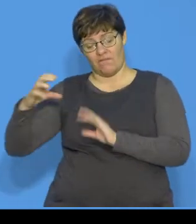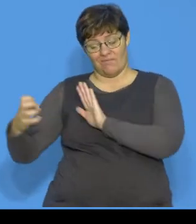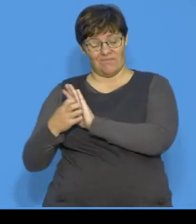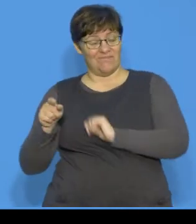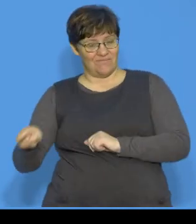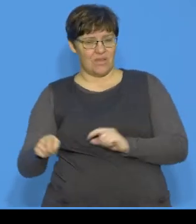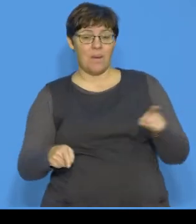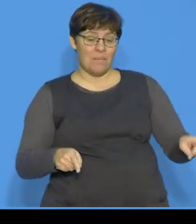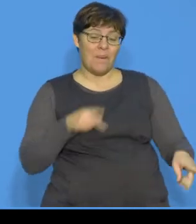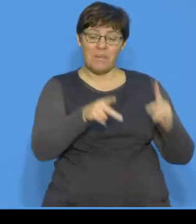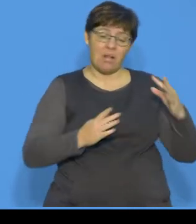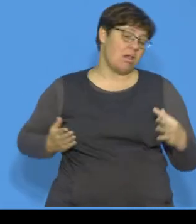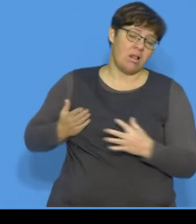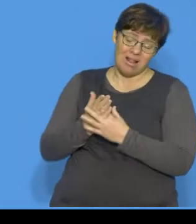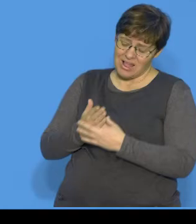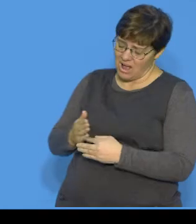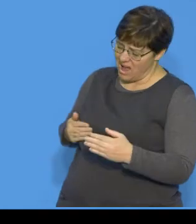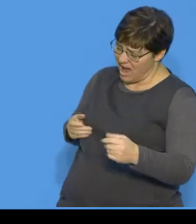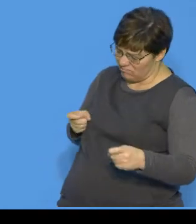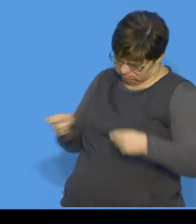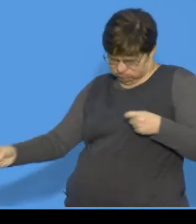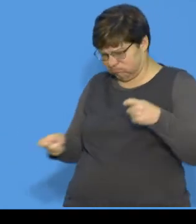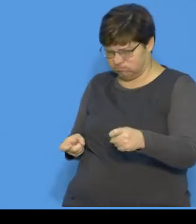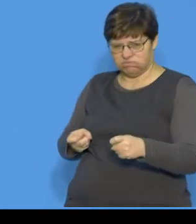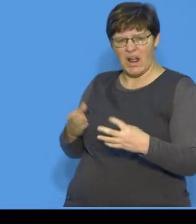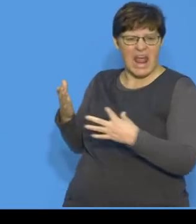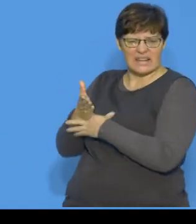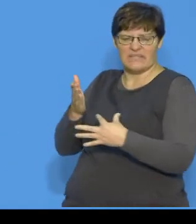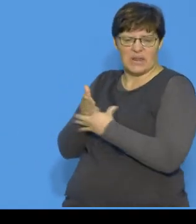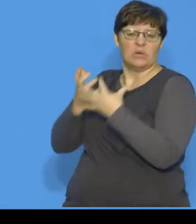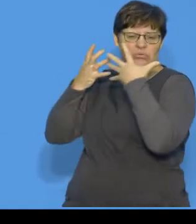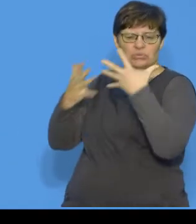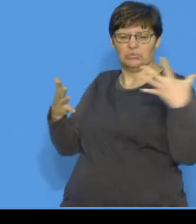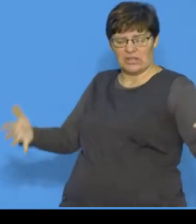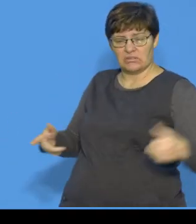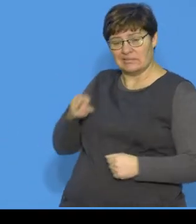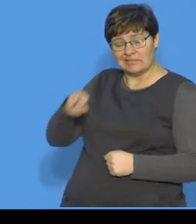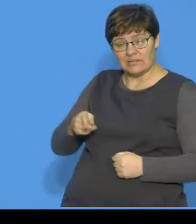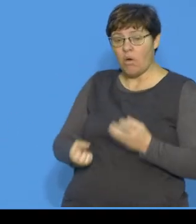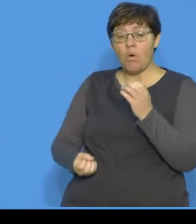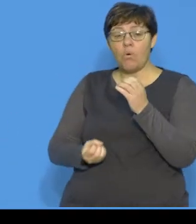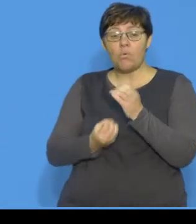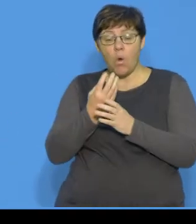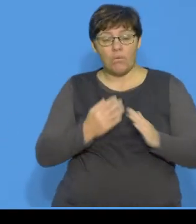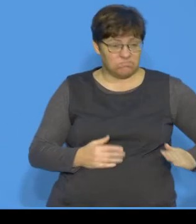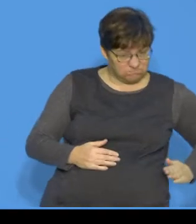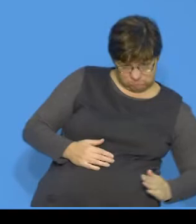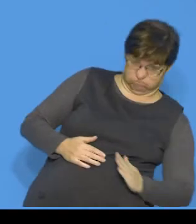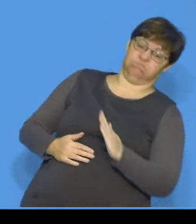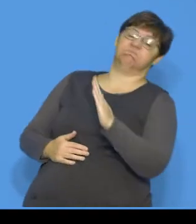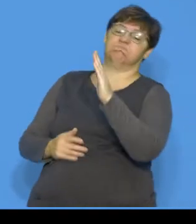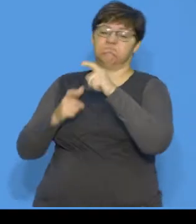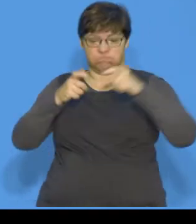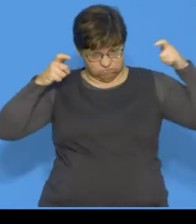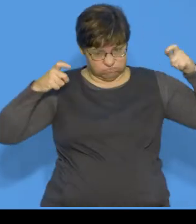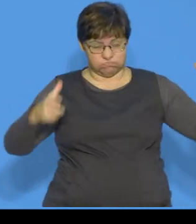so much with population parameters that the growth curve becomes exponential instead